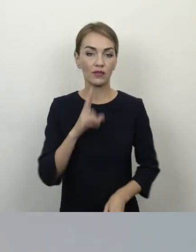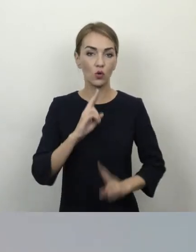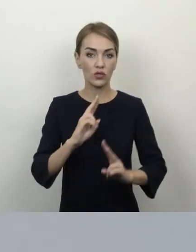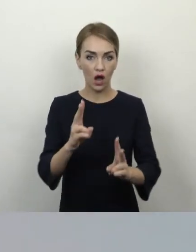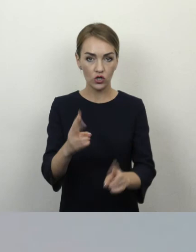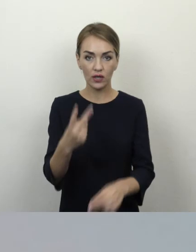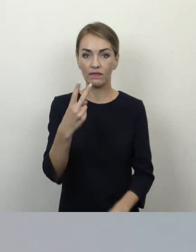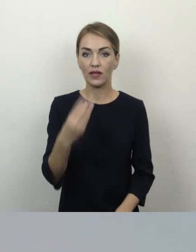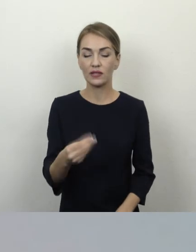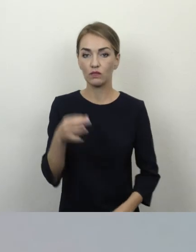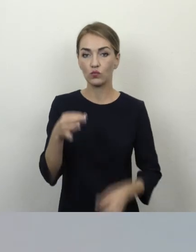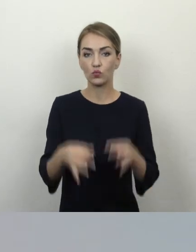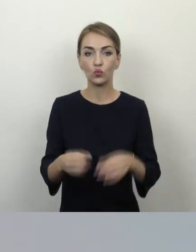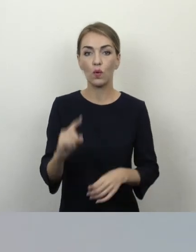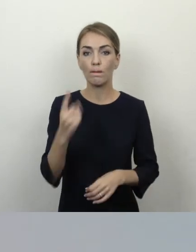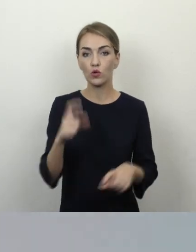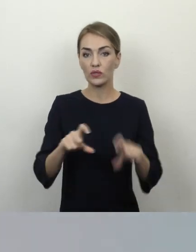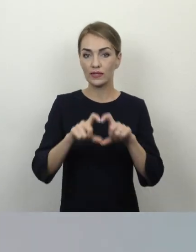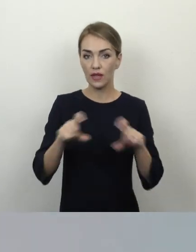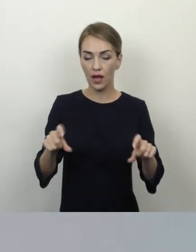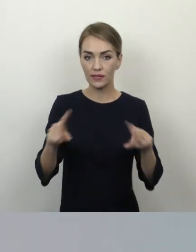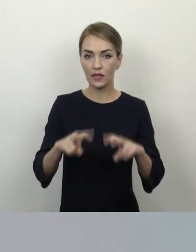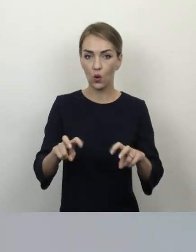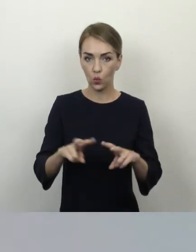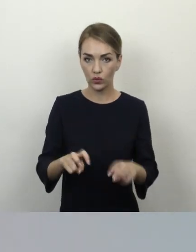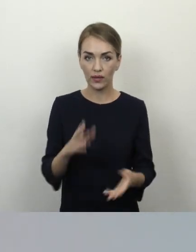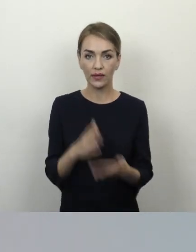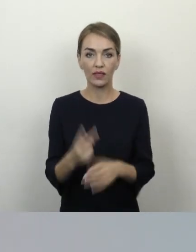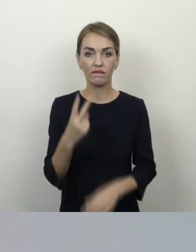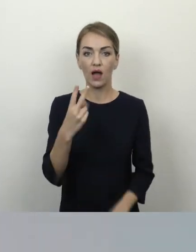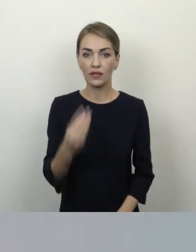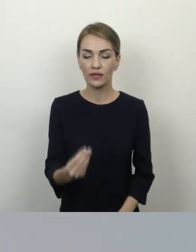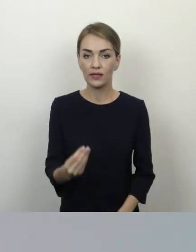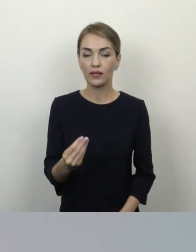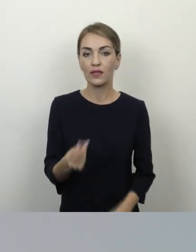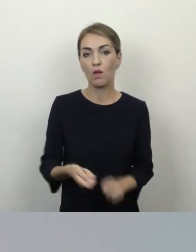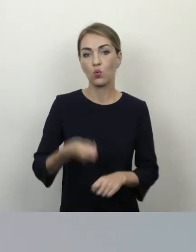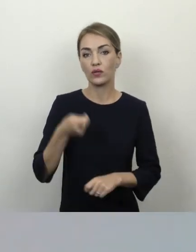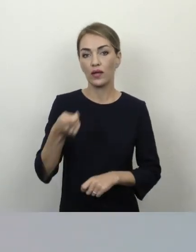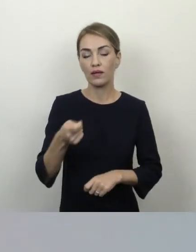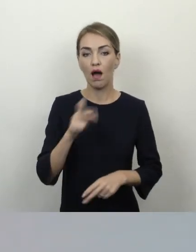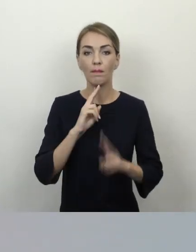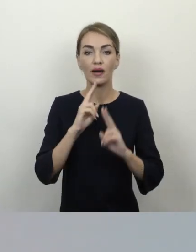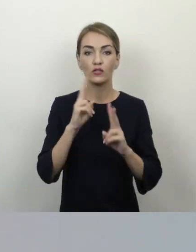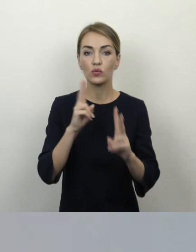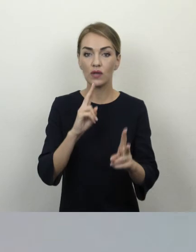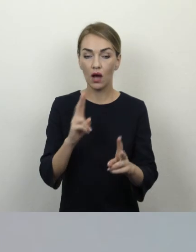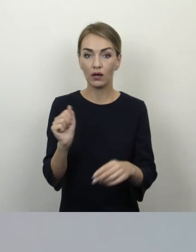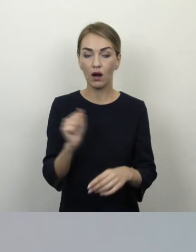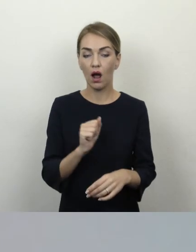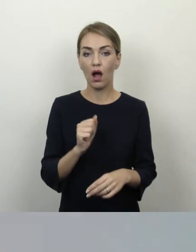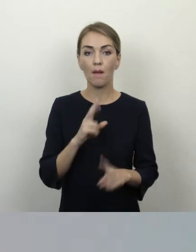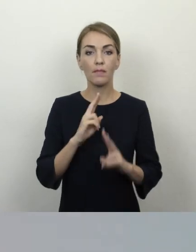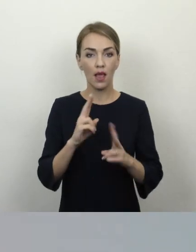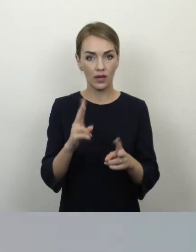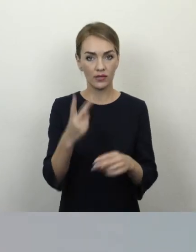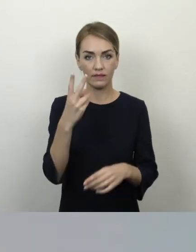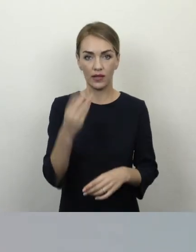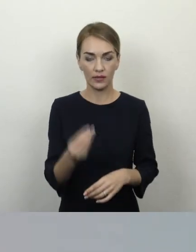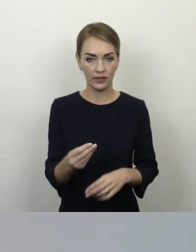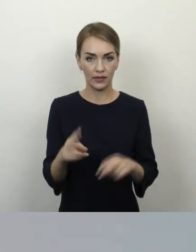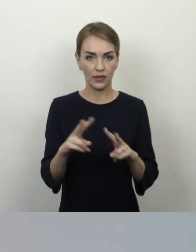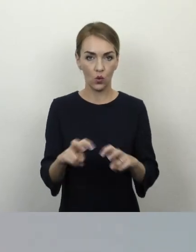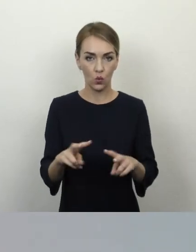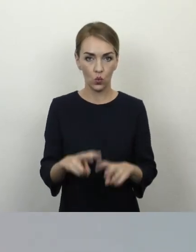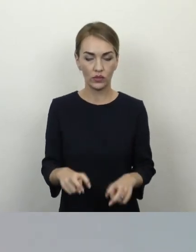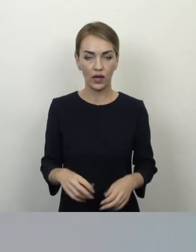have the protocol with election results, 5 days to appeal it, and 2 days for an administrative court to hear it, and 2